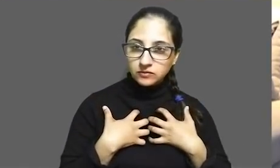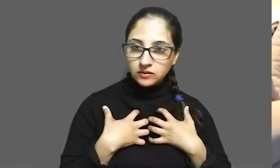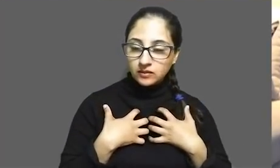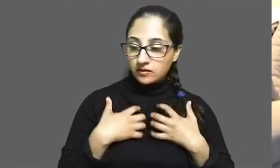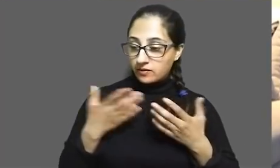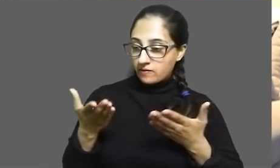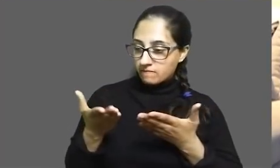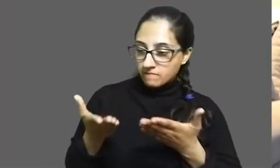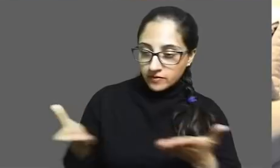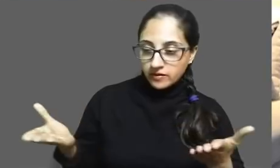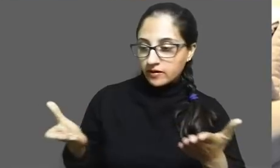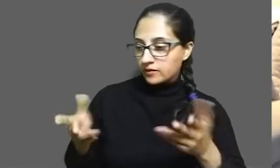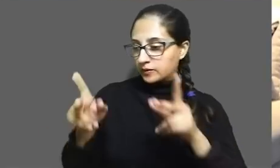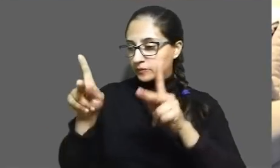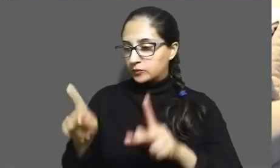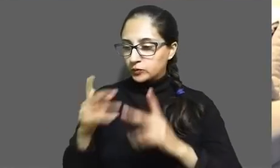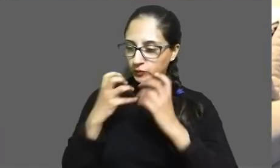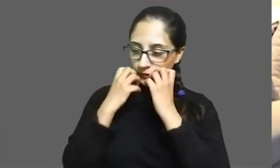is grief.